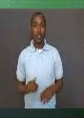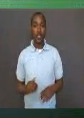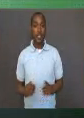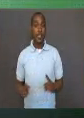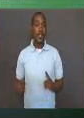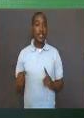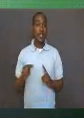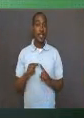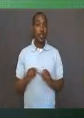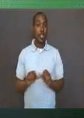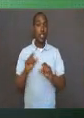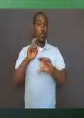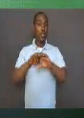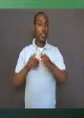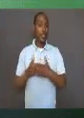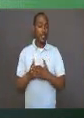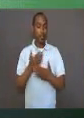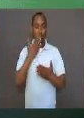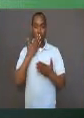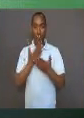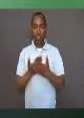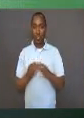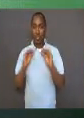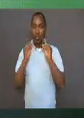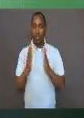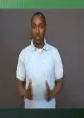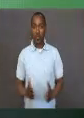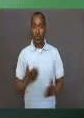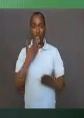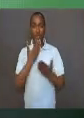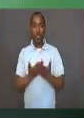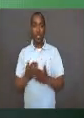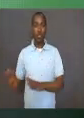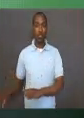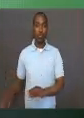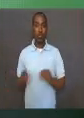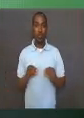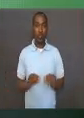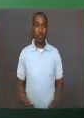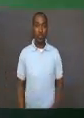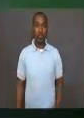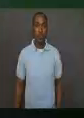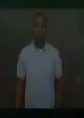Until next time, thank you, teacher. Thank you, students.